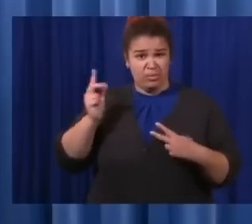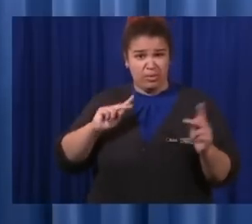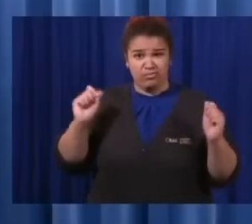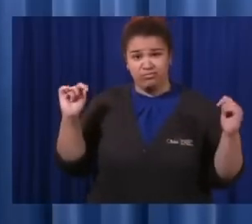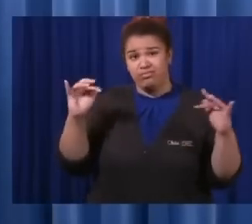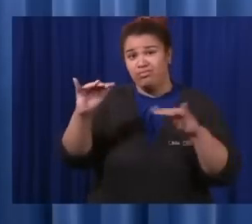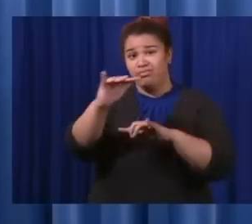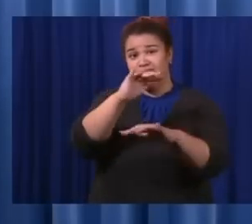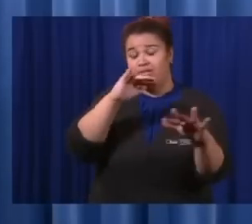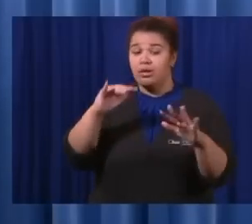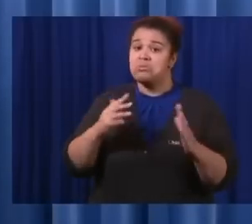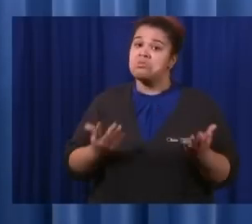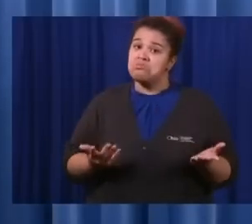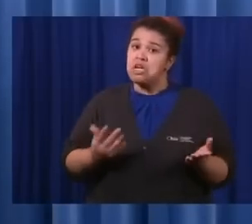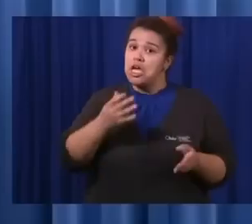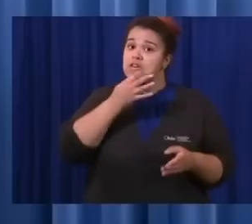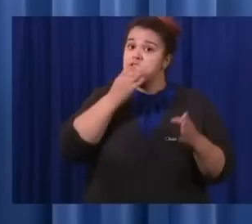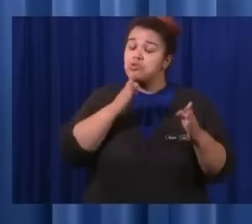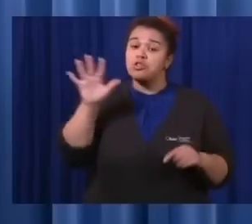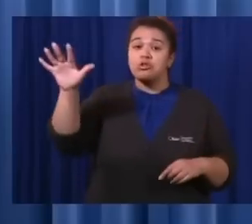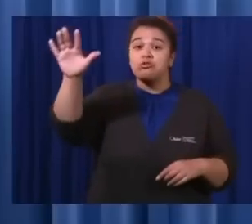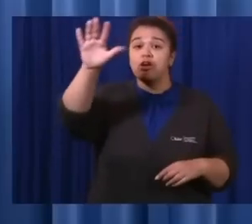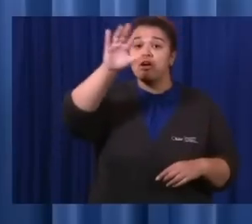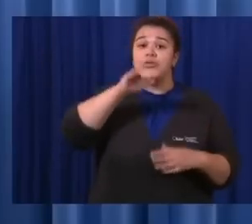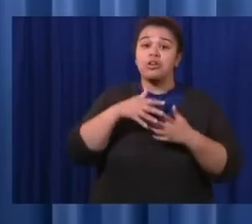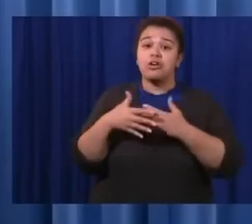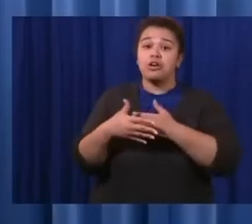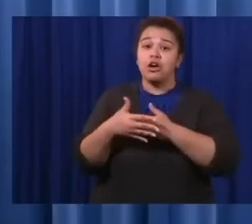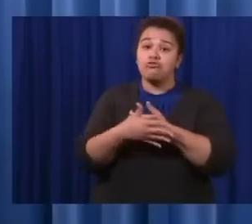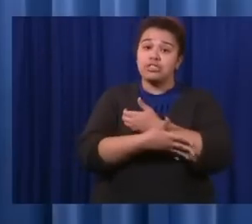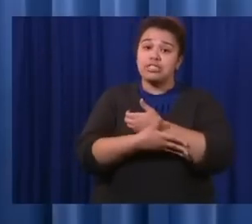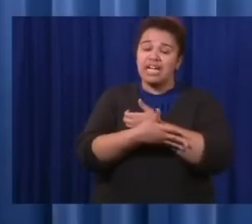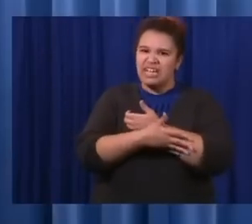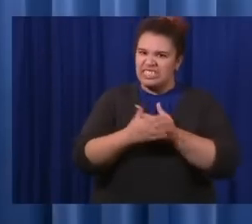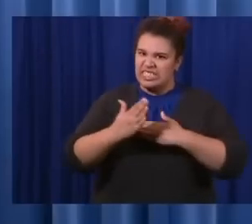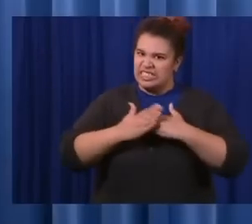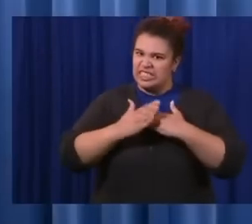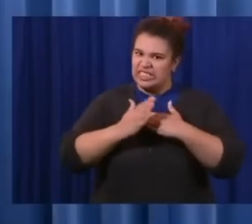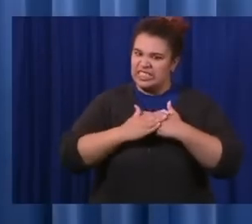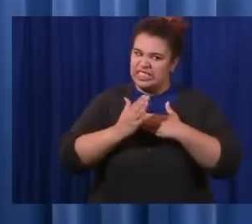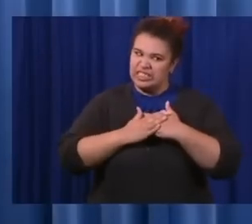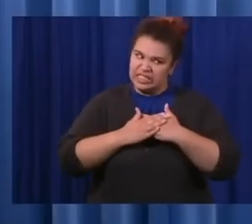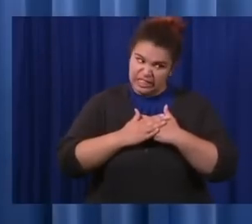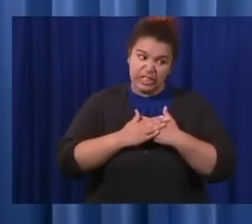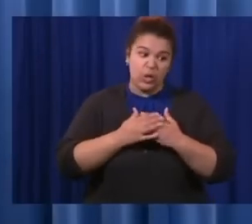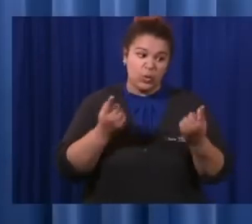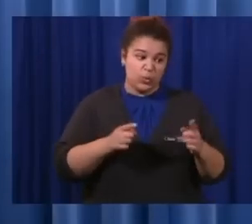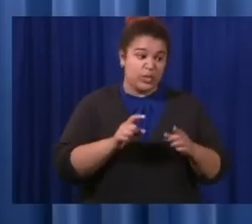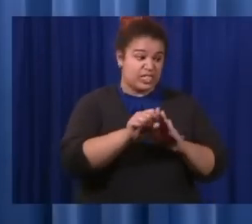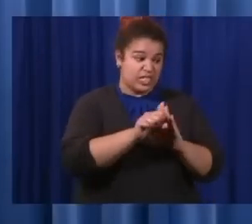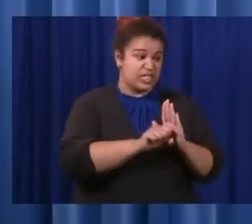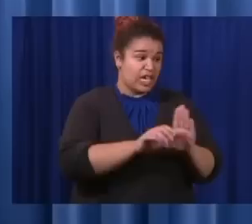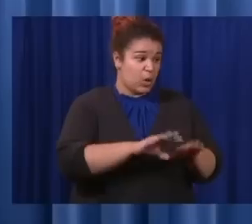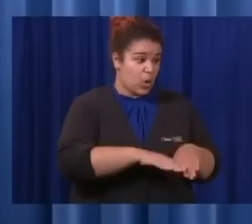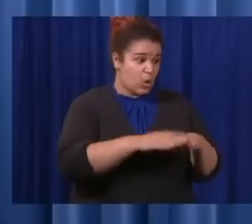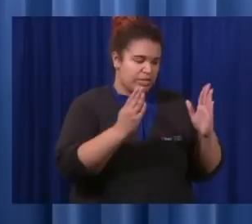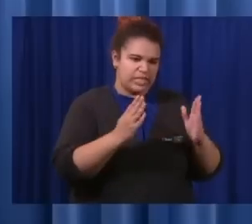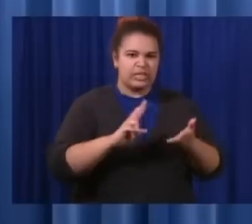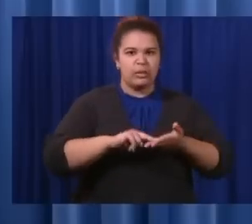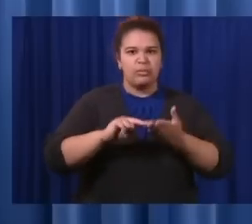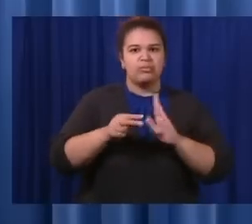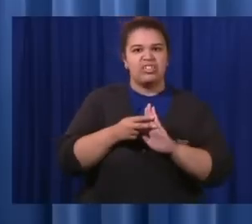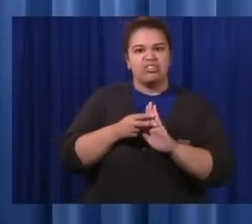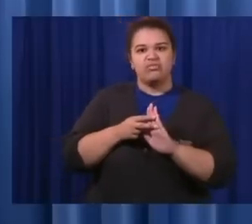experts around the country about how cases could increase dramatically 2 weeks after a state reopens. And I'm also curious what it